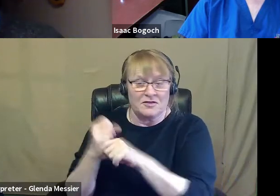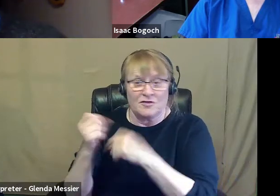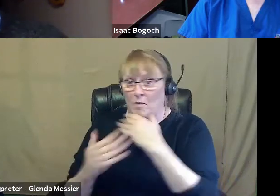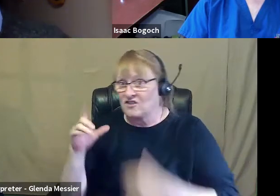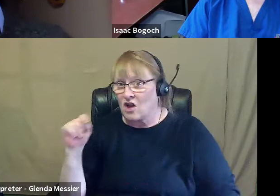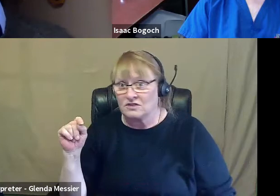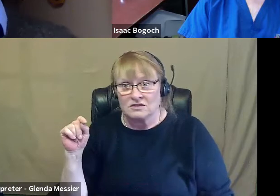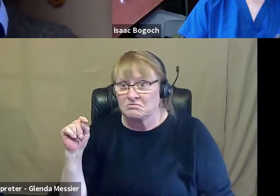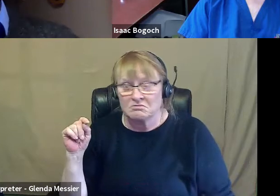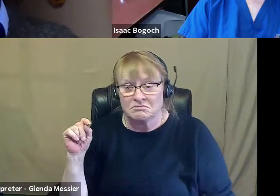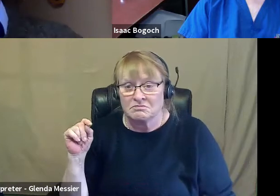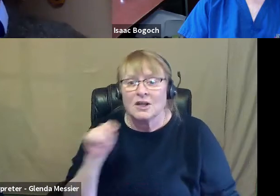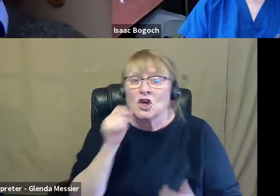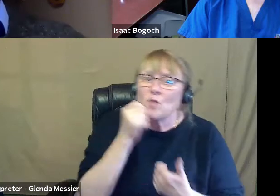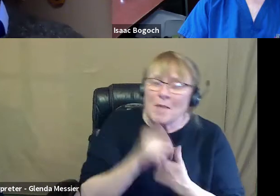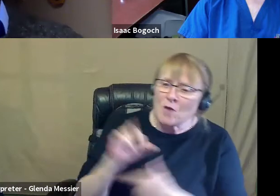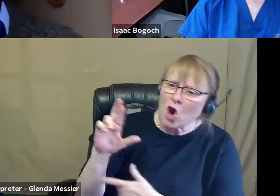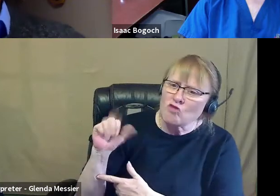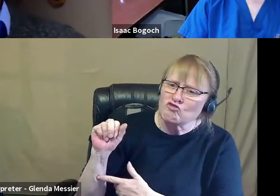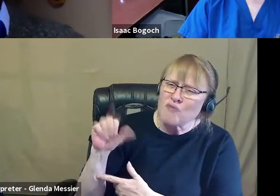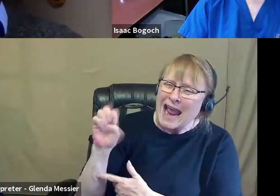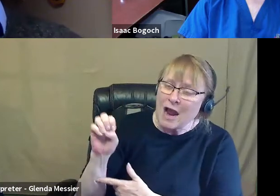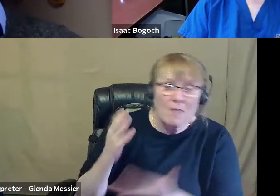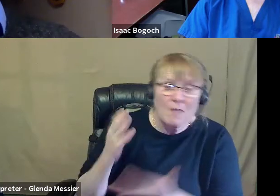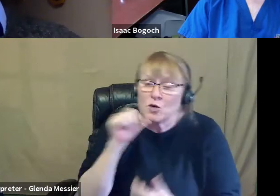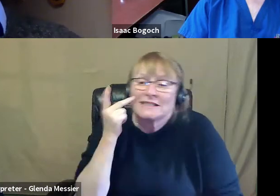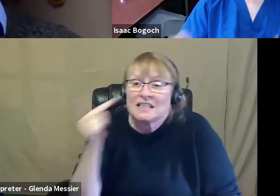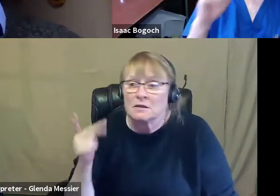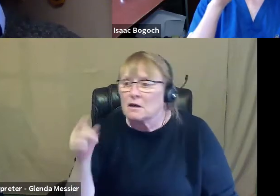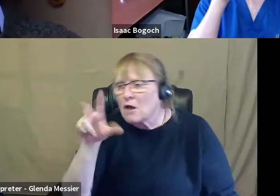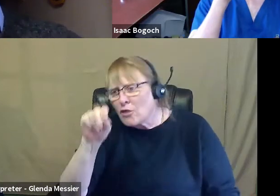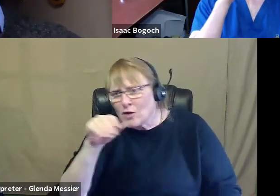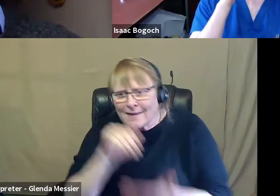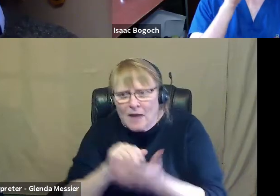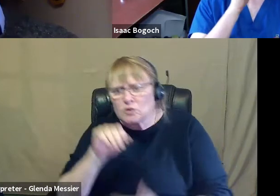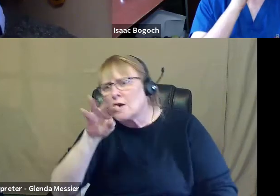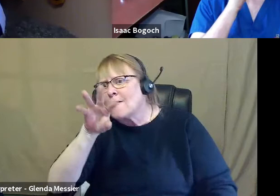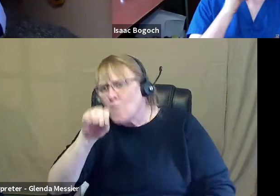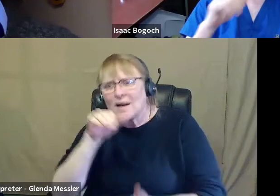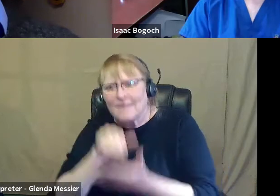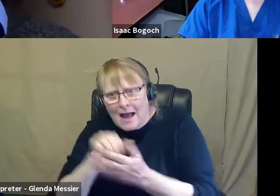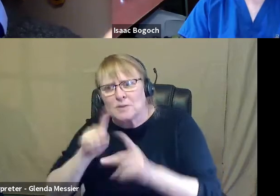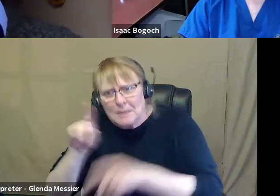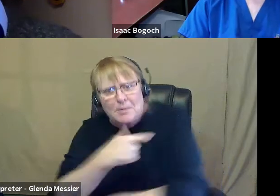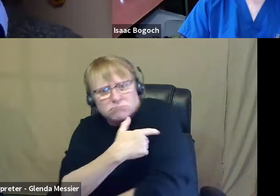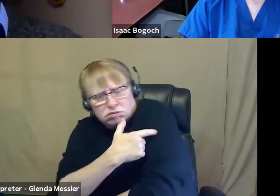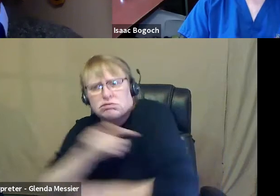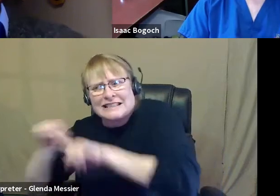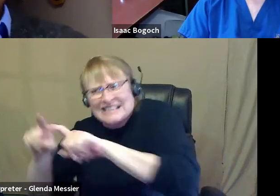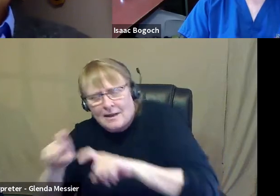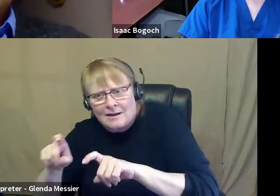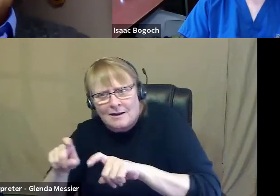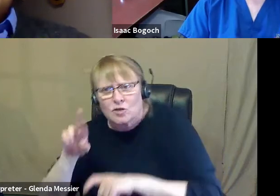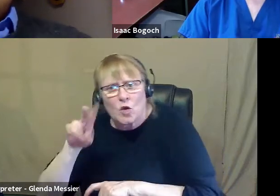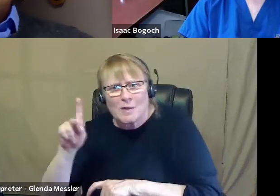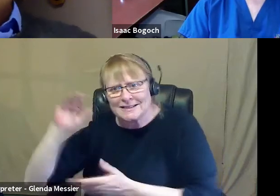remember, if something is very rare, you might not see it. It was 30 to 40,000 people in these studies. If the risk is much lower, it's not going to show up in